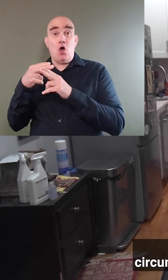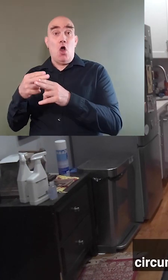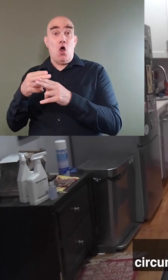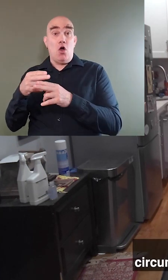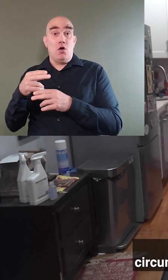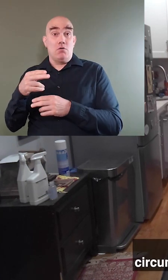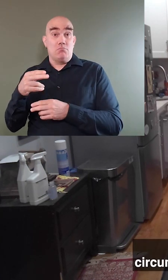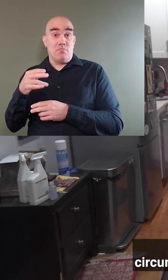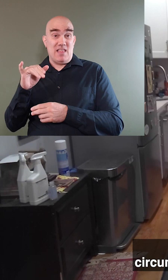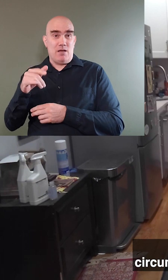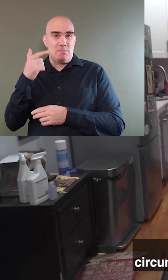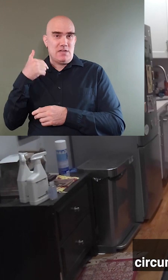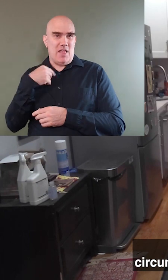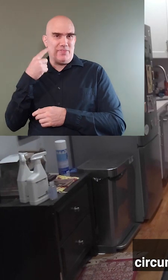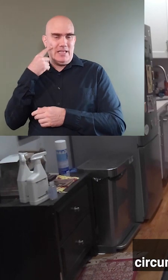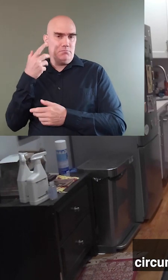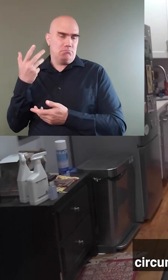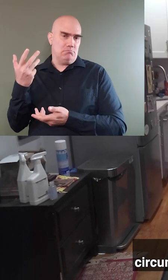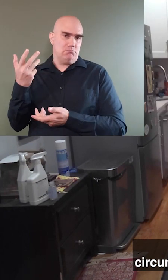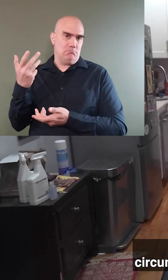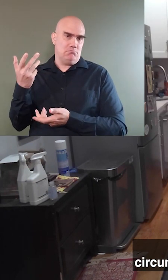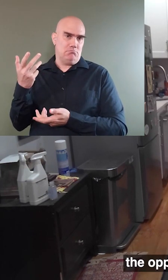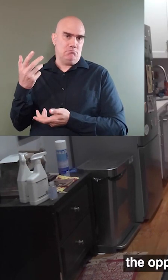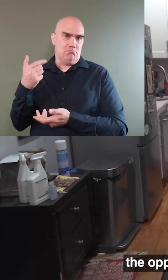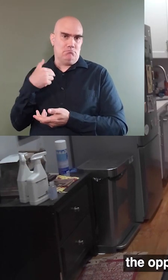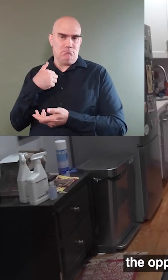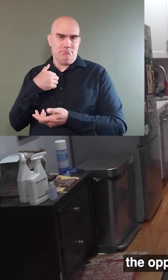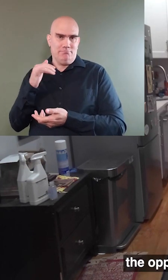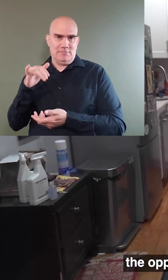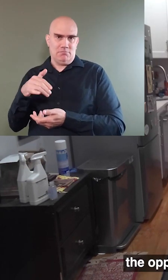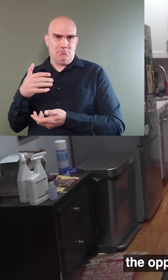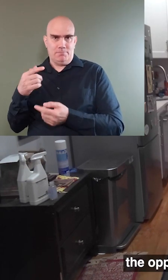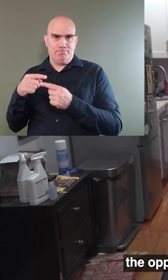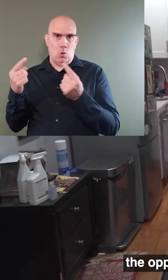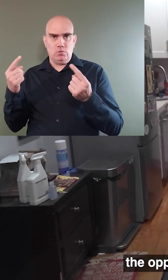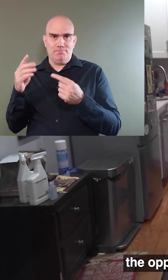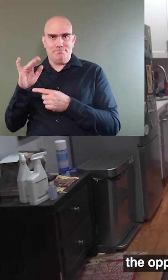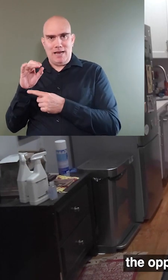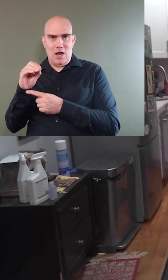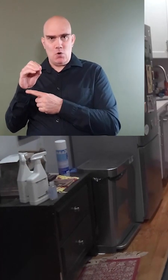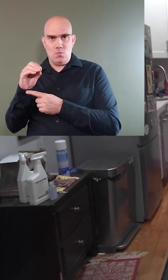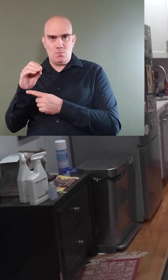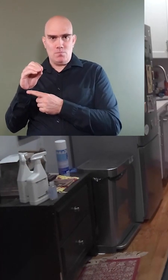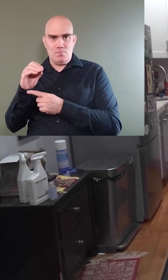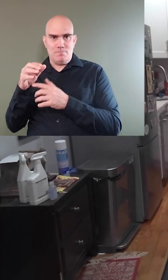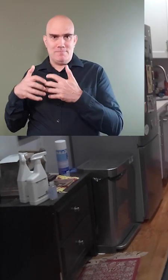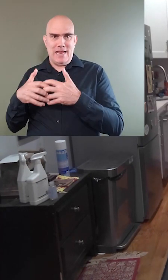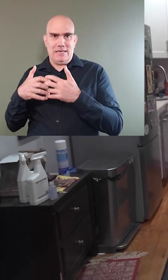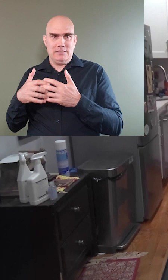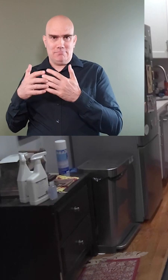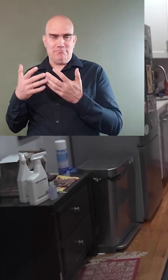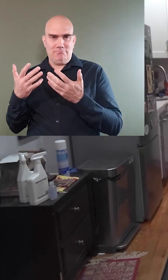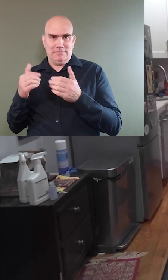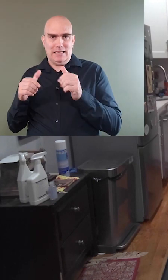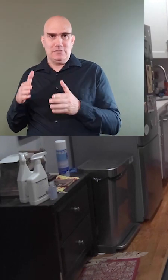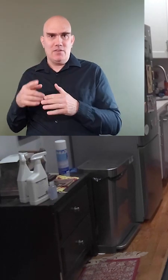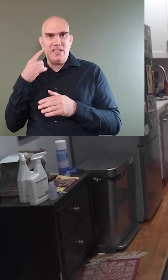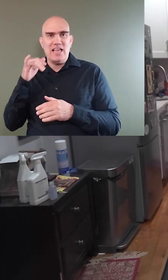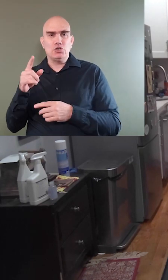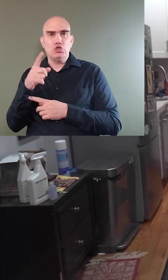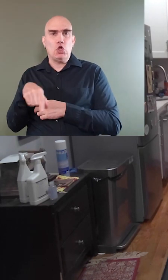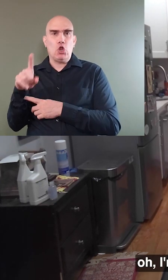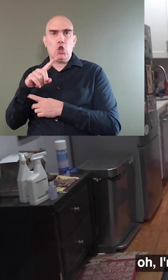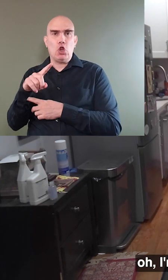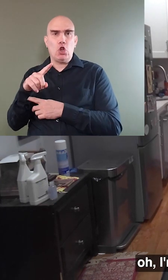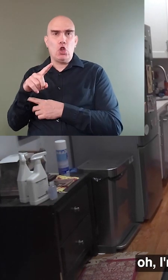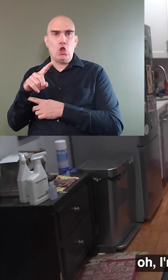circumduction because I think, me, the opposing biomechanical scientist, think that this is a circle and it's